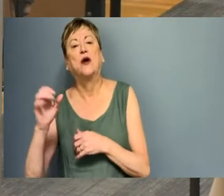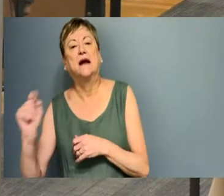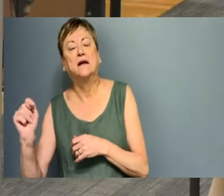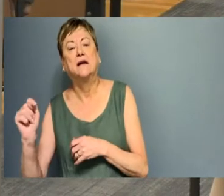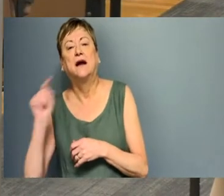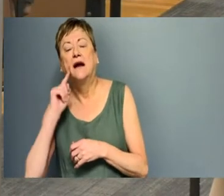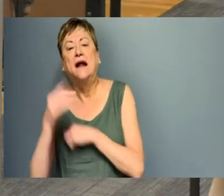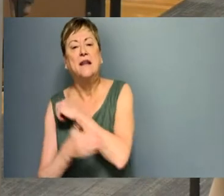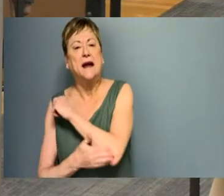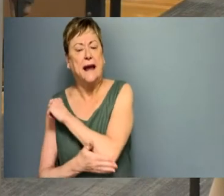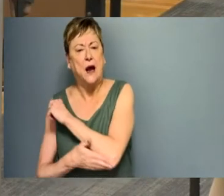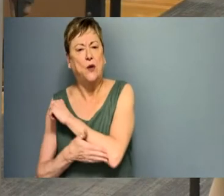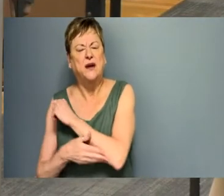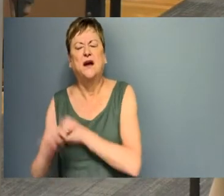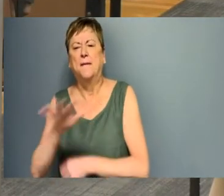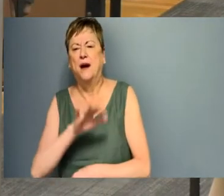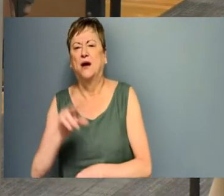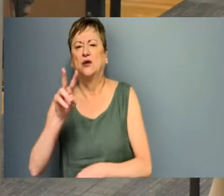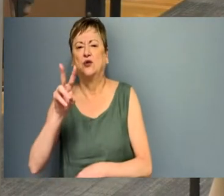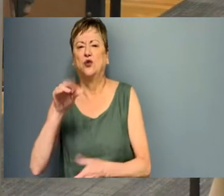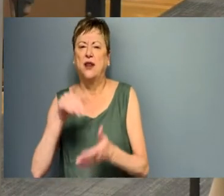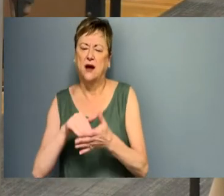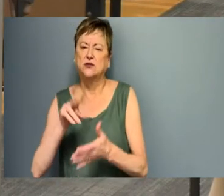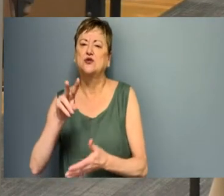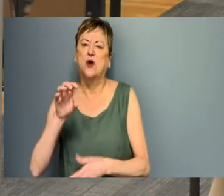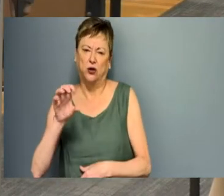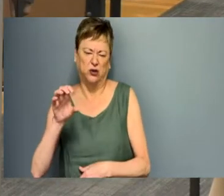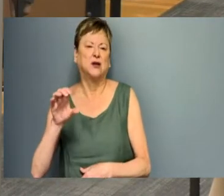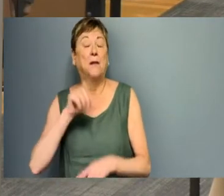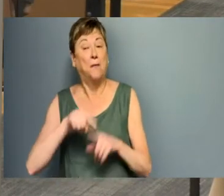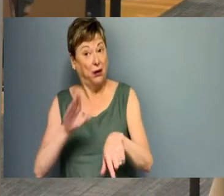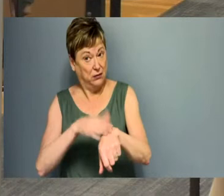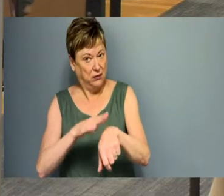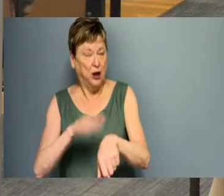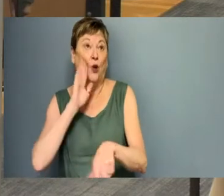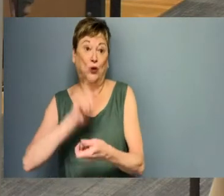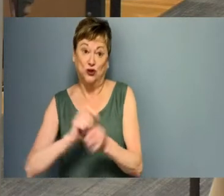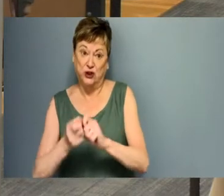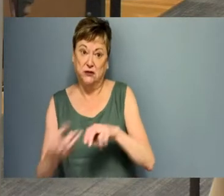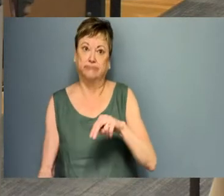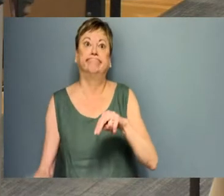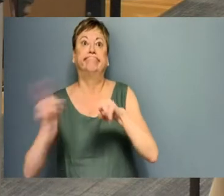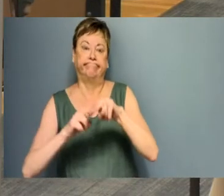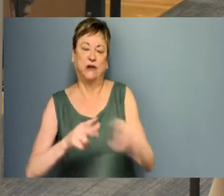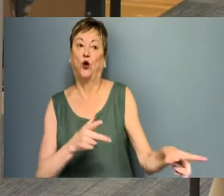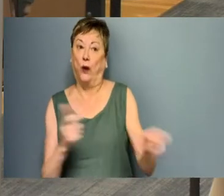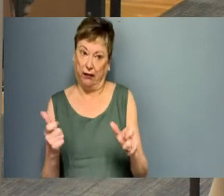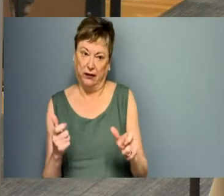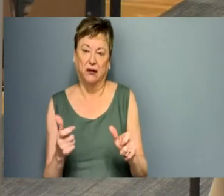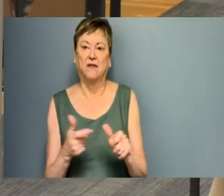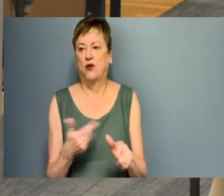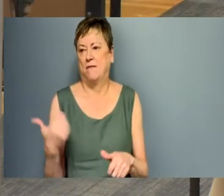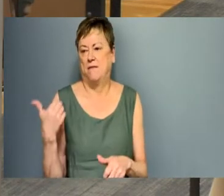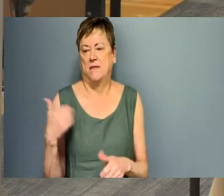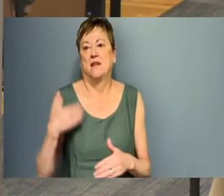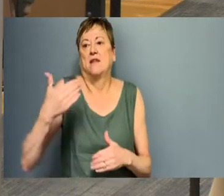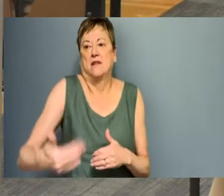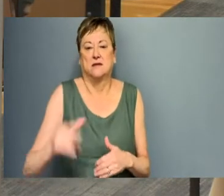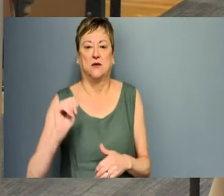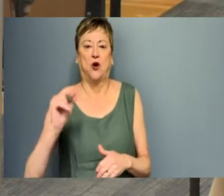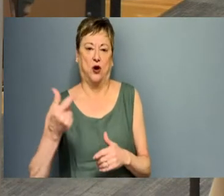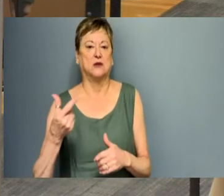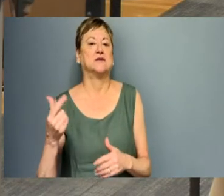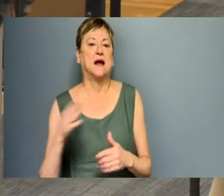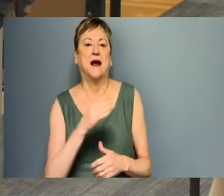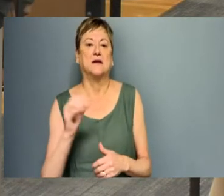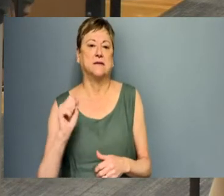we've spent about $2,200. So again, fair warning, that's going to change quickly from August through September. So we can switch